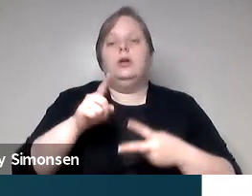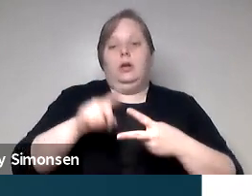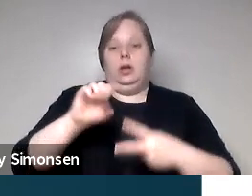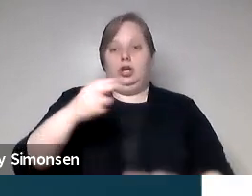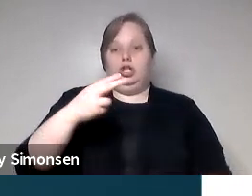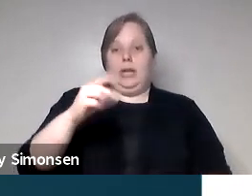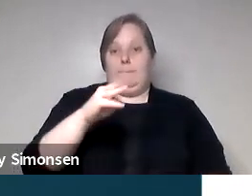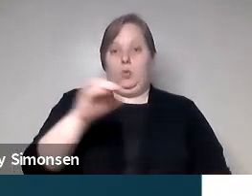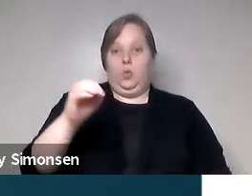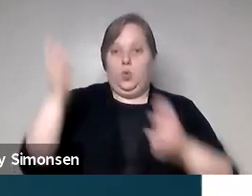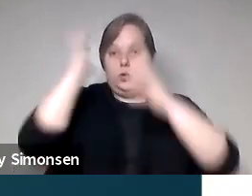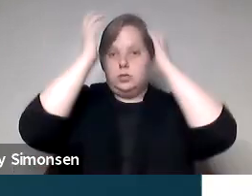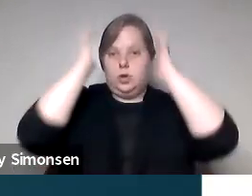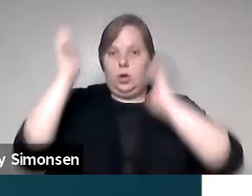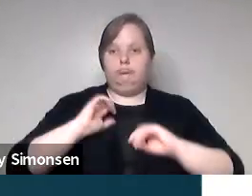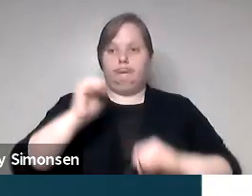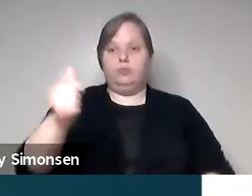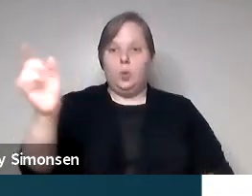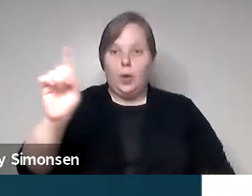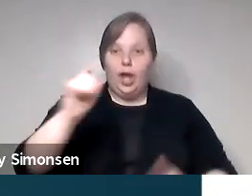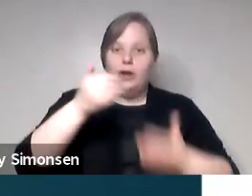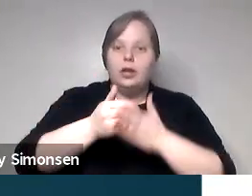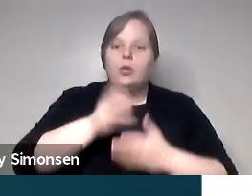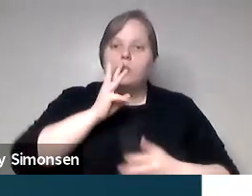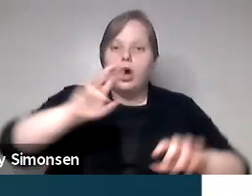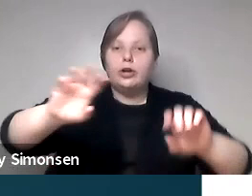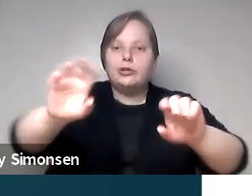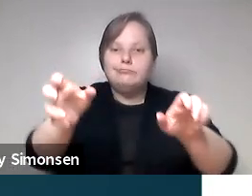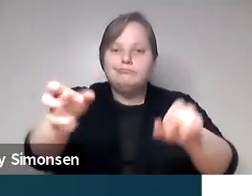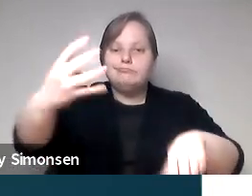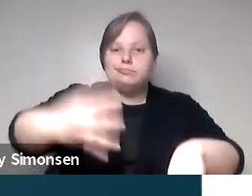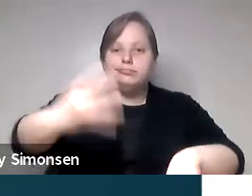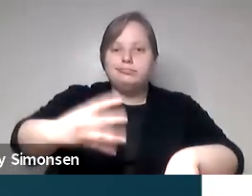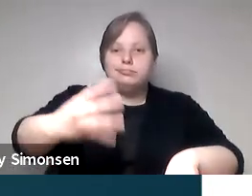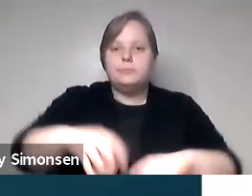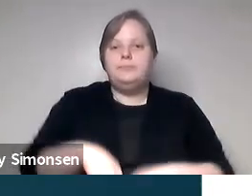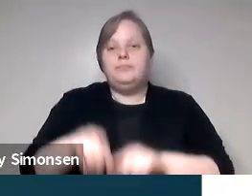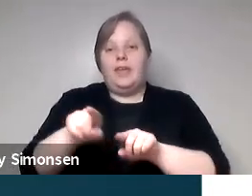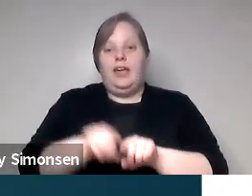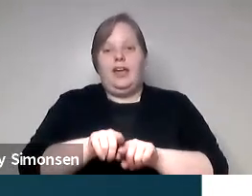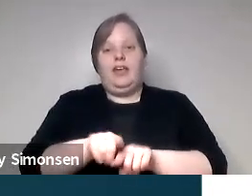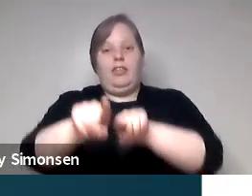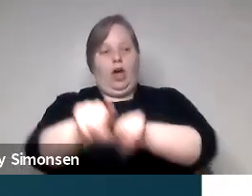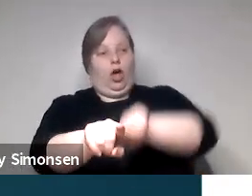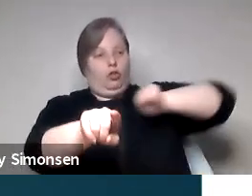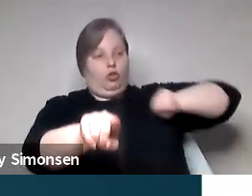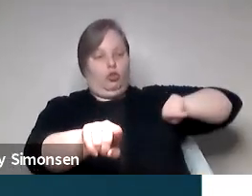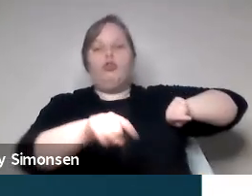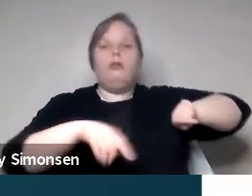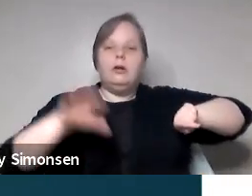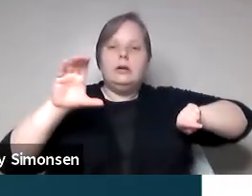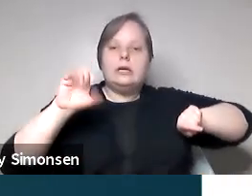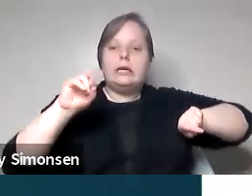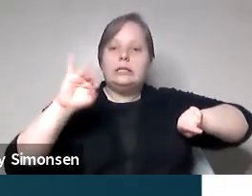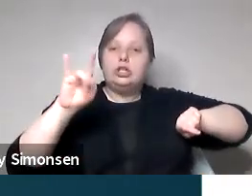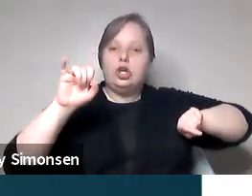the faucet. And on the other end of the tub, put your conditioner. You don't need labels. And when